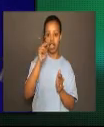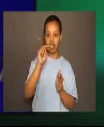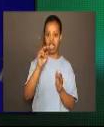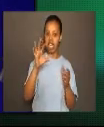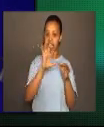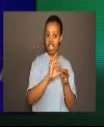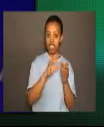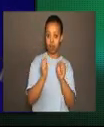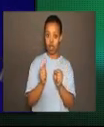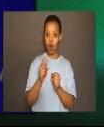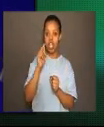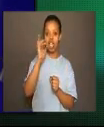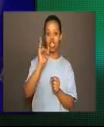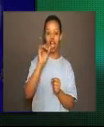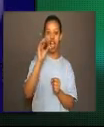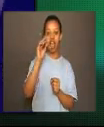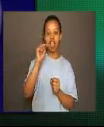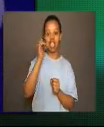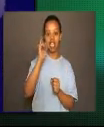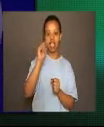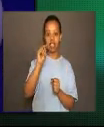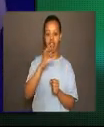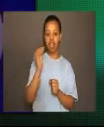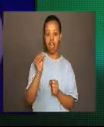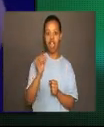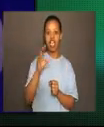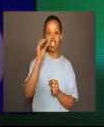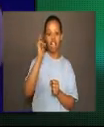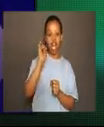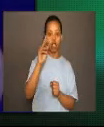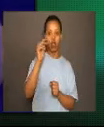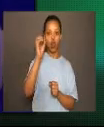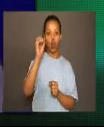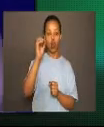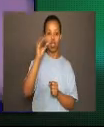with thymine and cytosine with guanine.